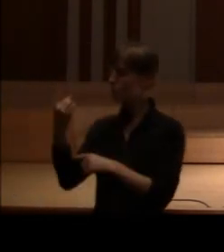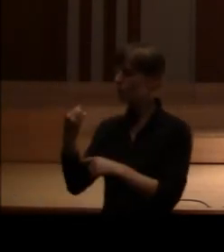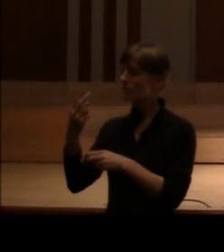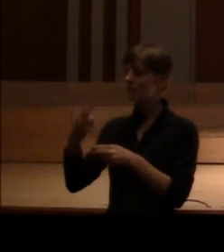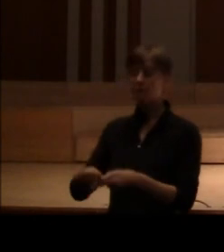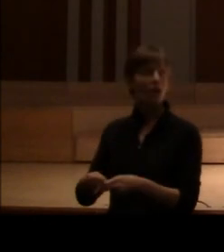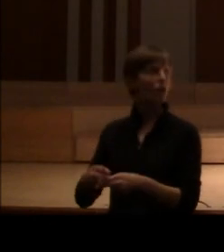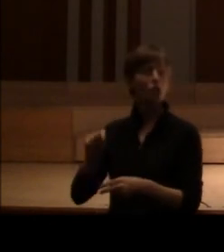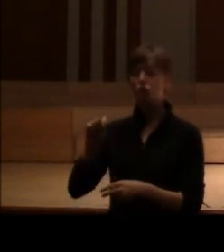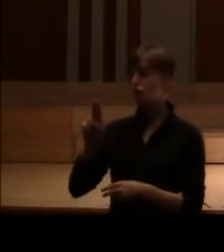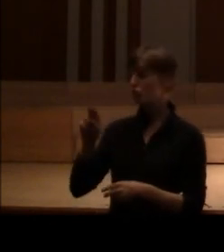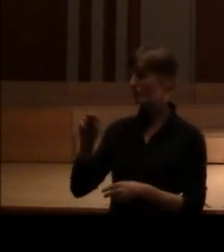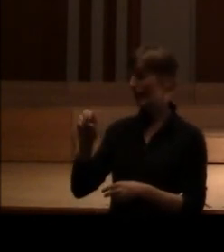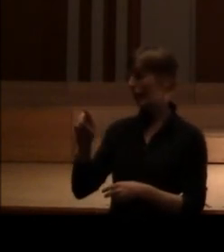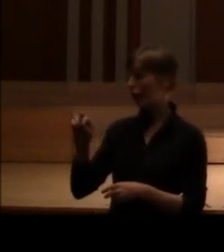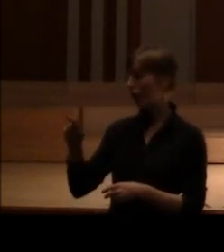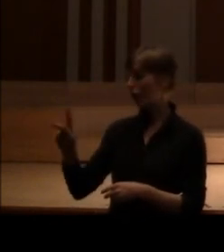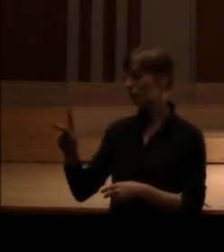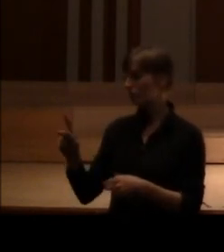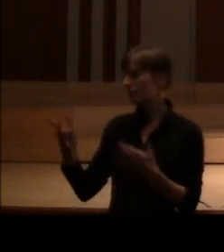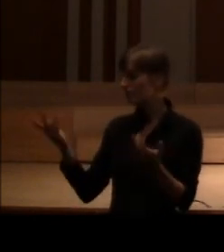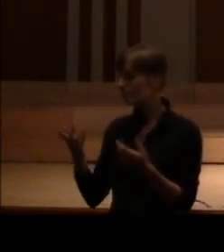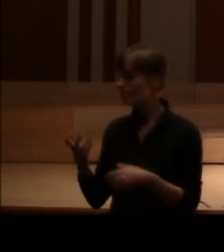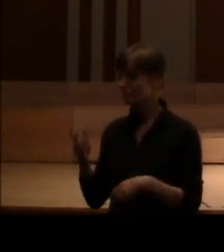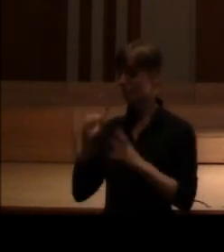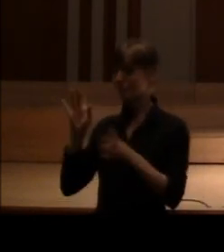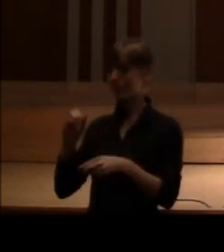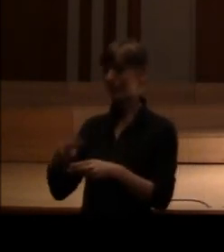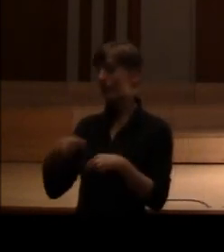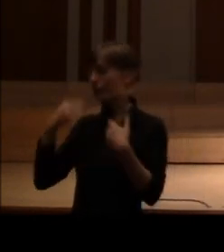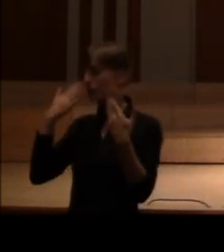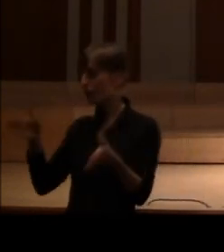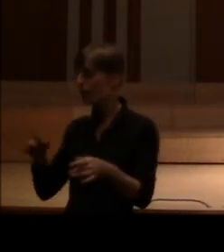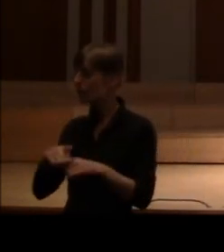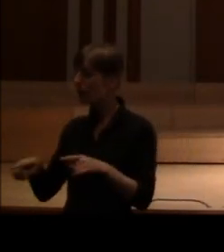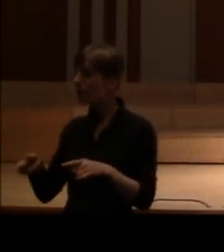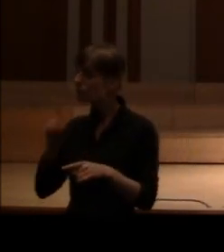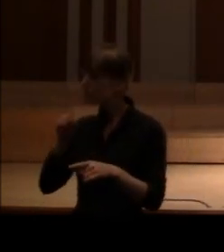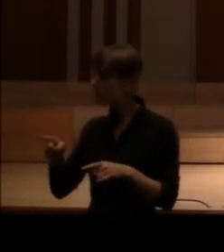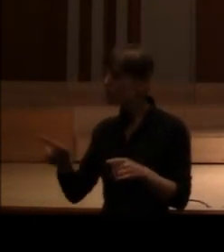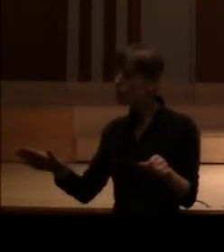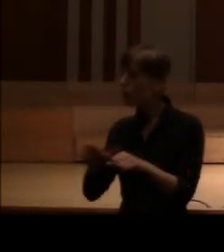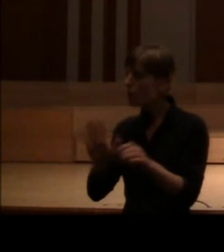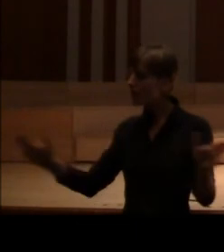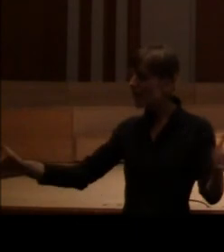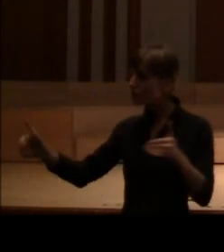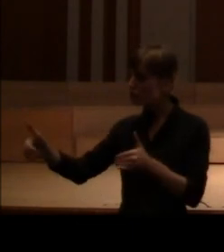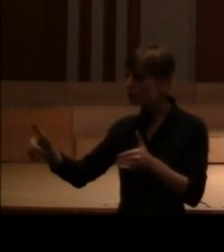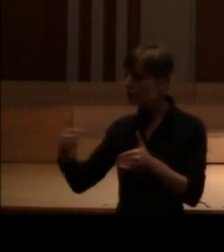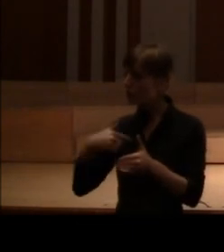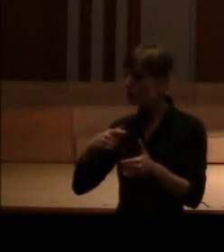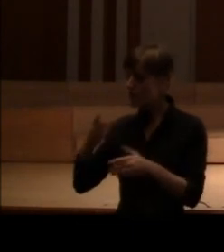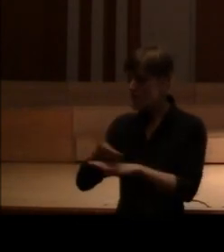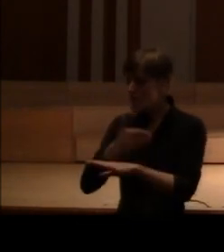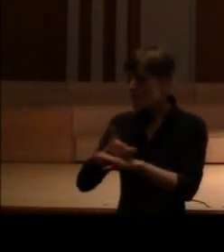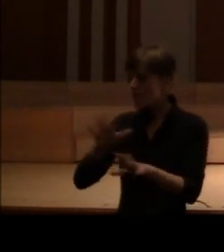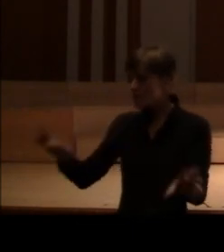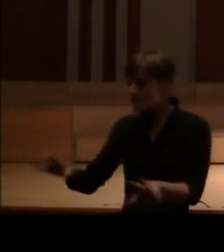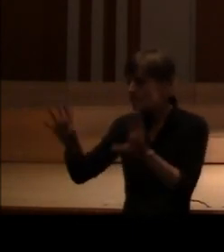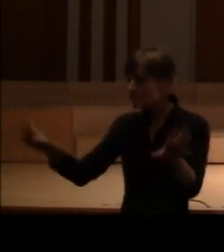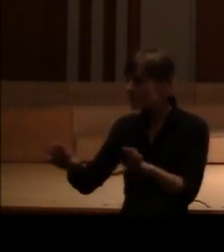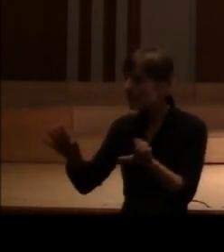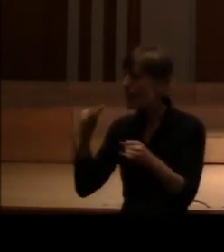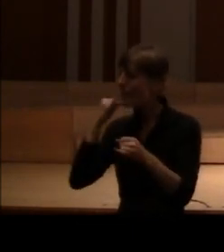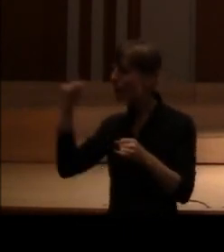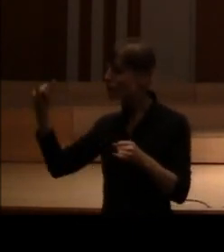called Dananok. I'm not sure where that name came from, but we actually turned our entire classroom into this imaginary nation, and our teacher was the dictator